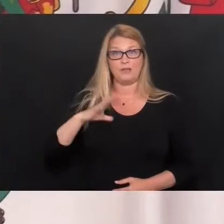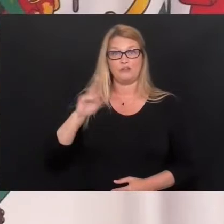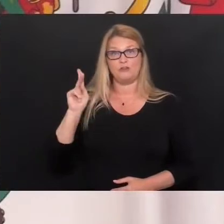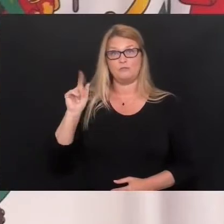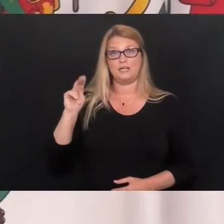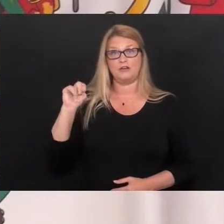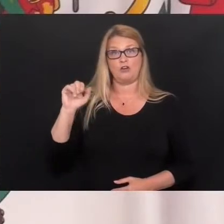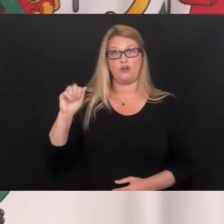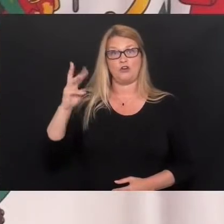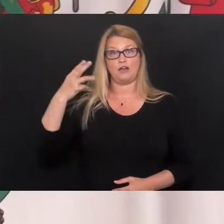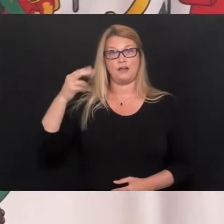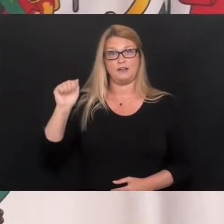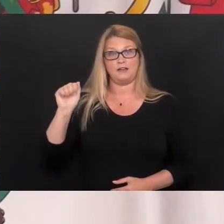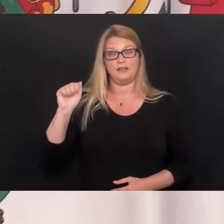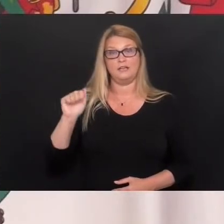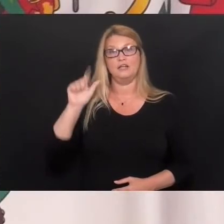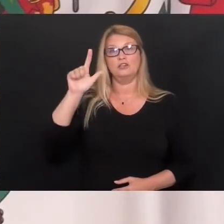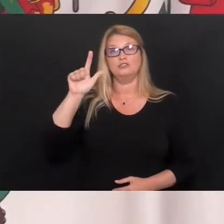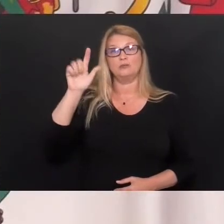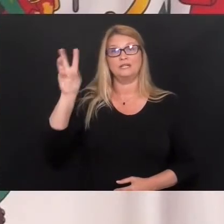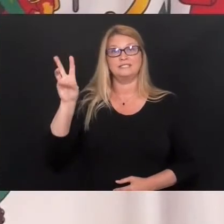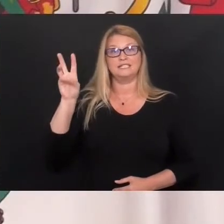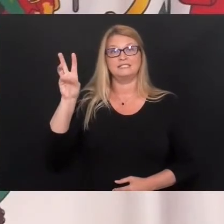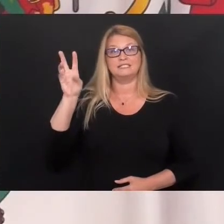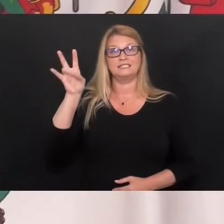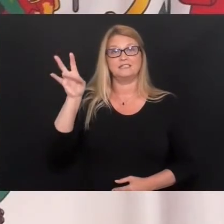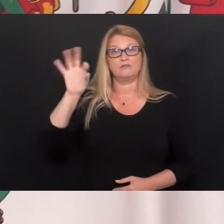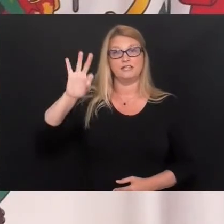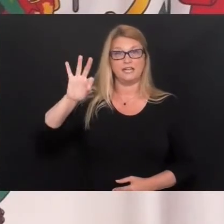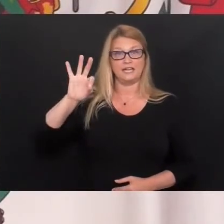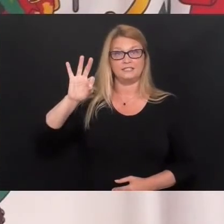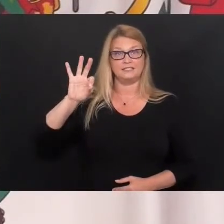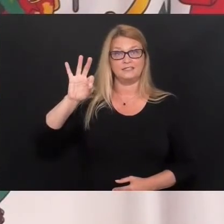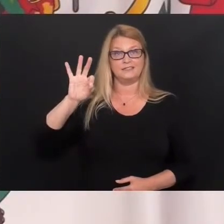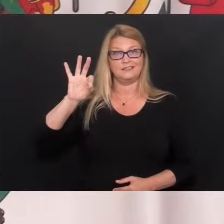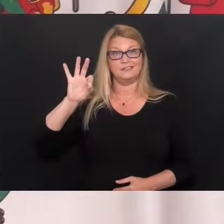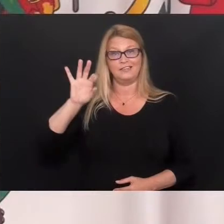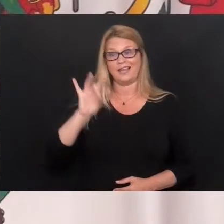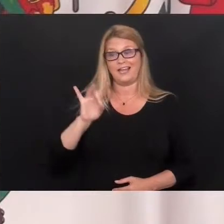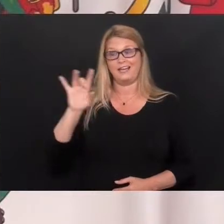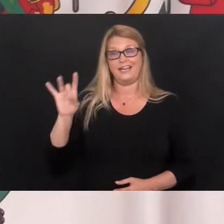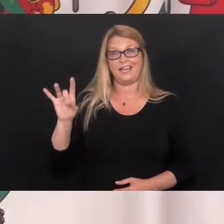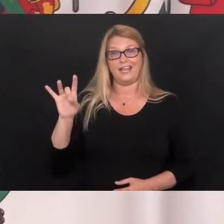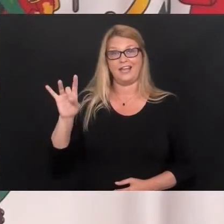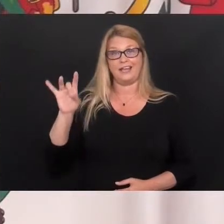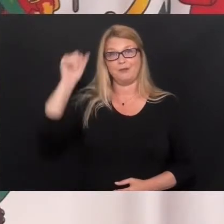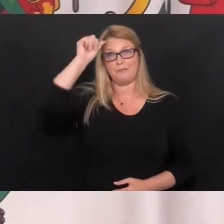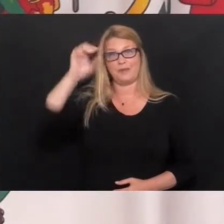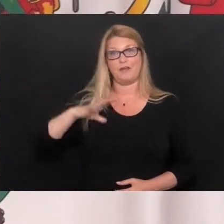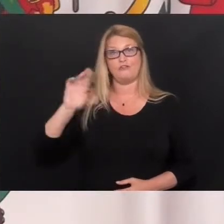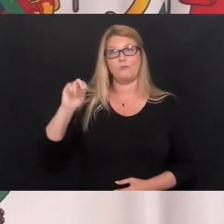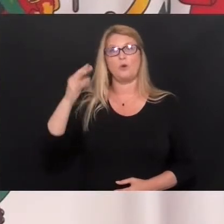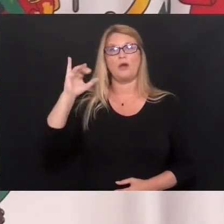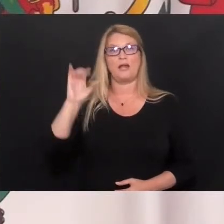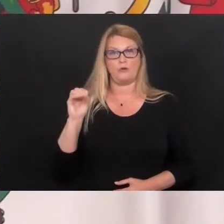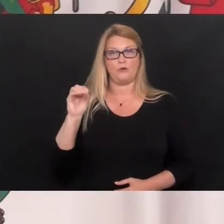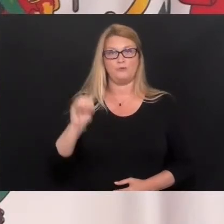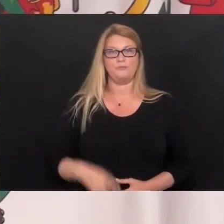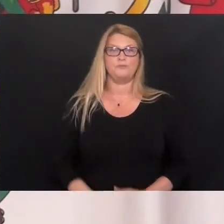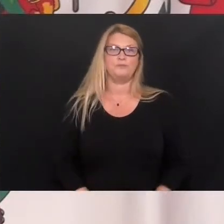Kanawha County. And the 2,679th death, an 88-year-old male from Ohio County.